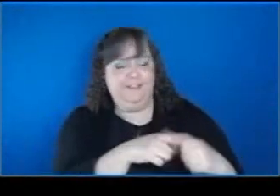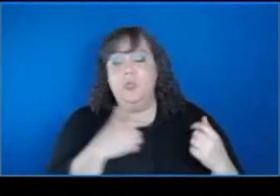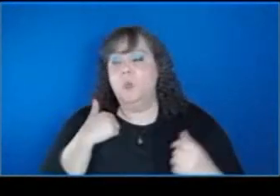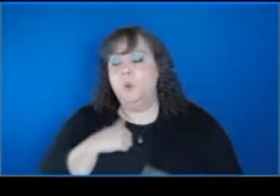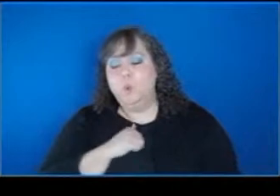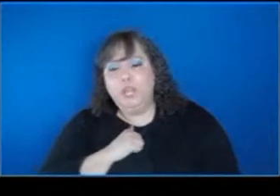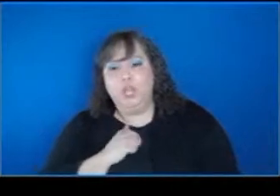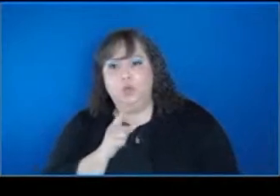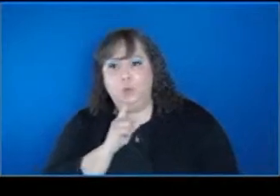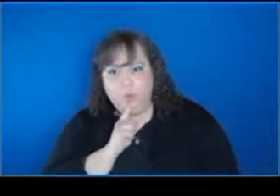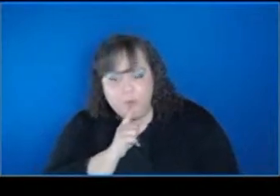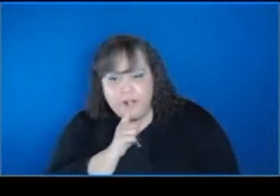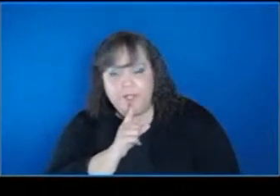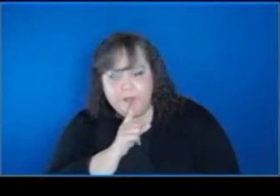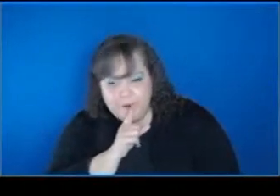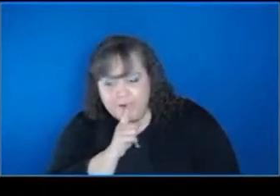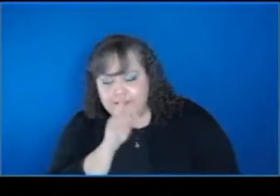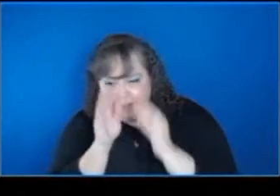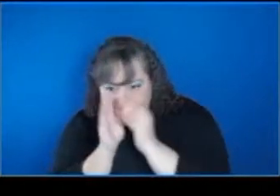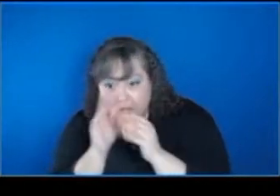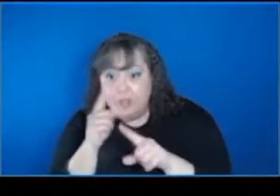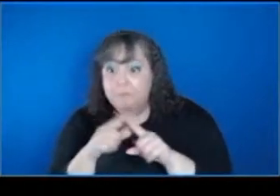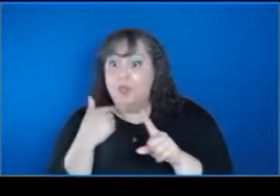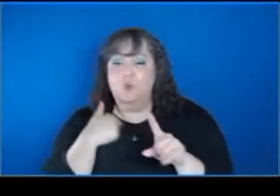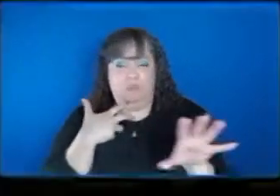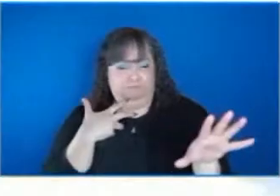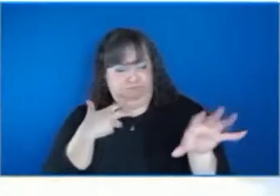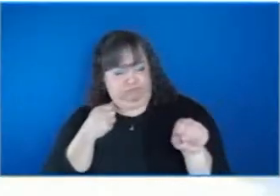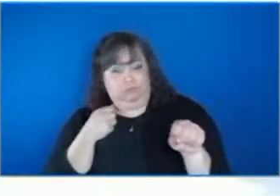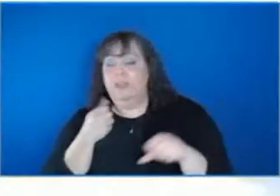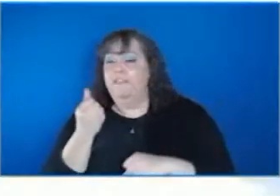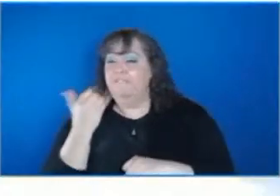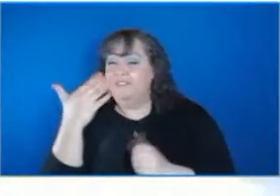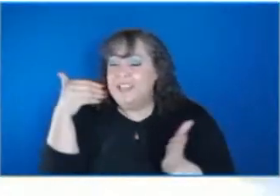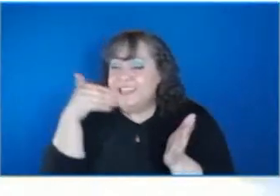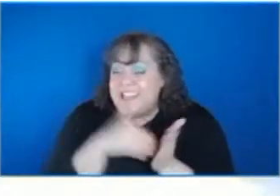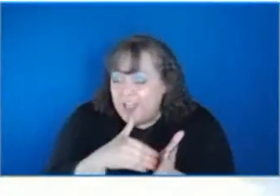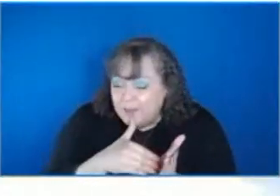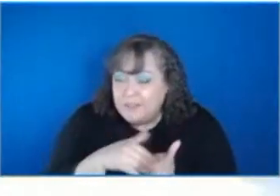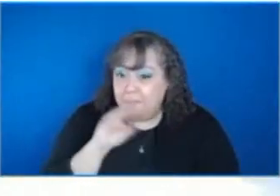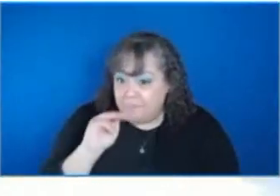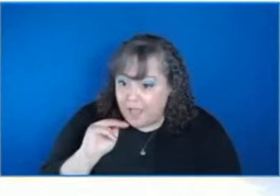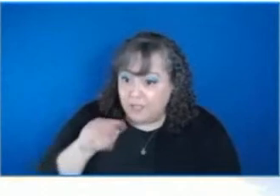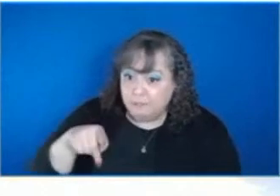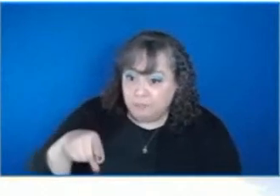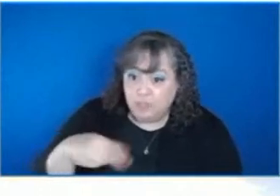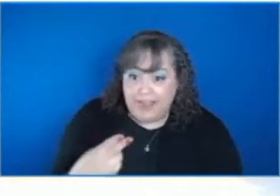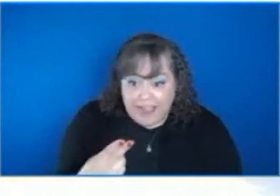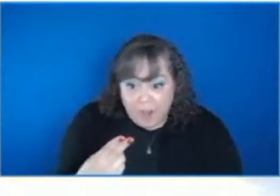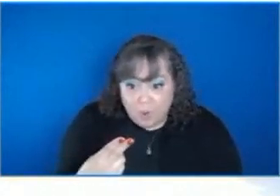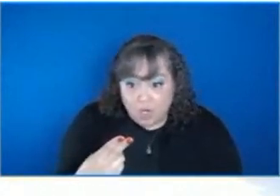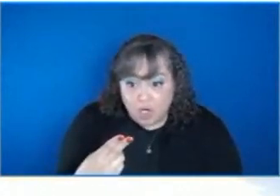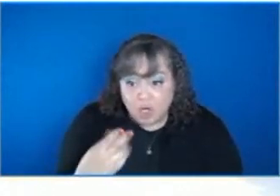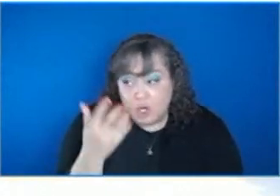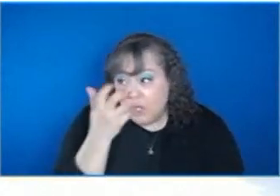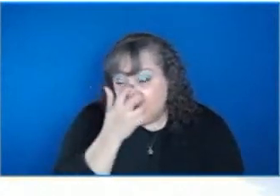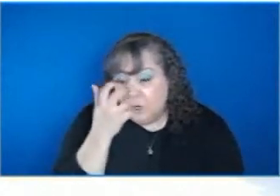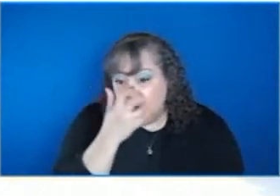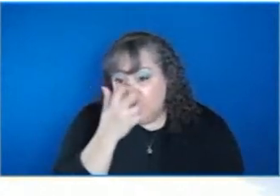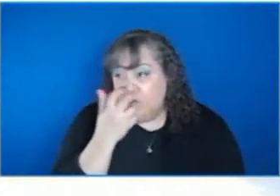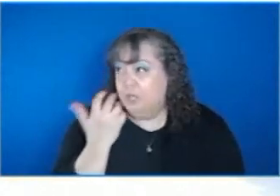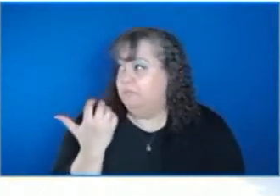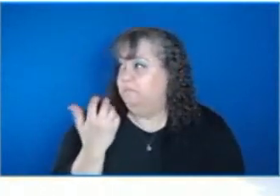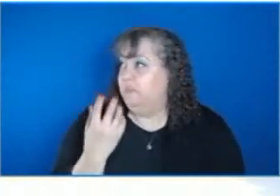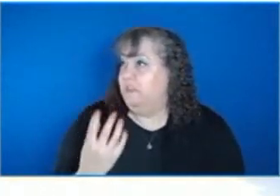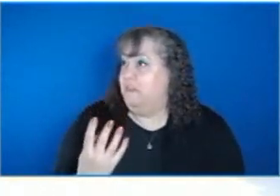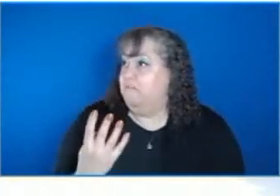But we are going super, super fast. We're going 15,000 miles per hour, which for scale is like 4 miles per